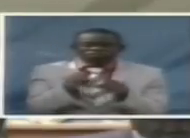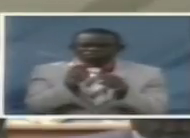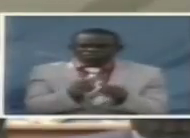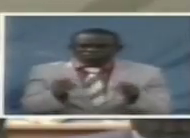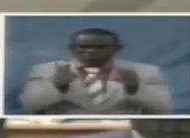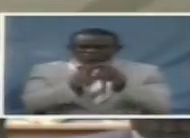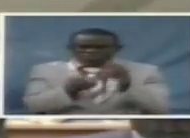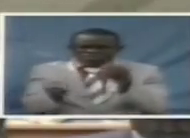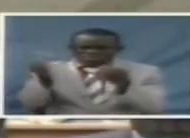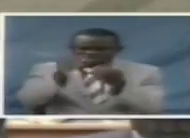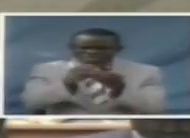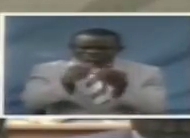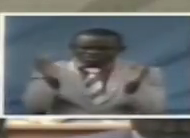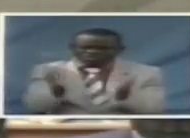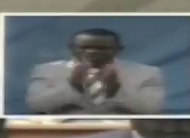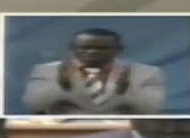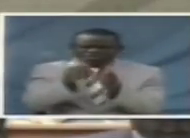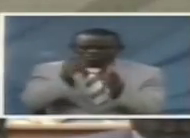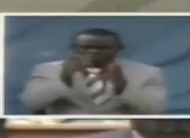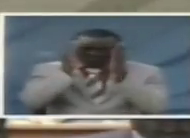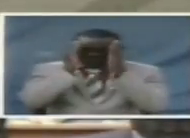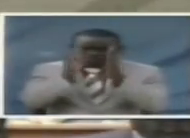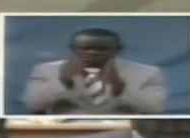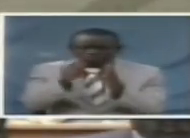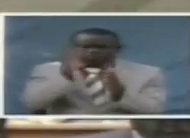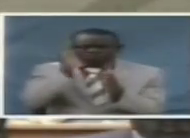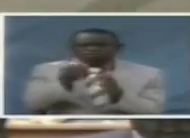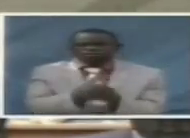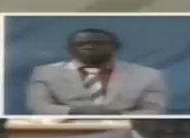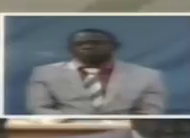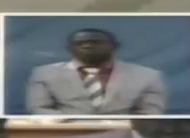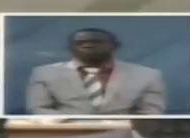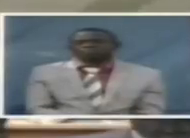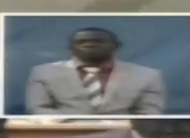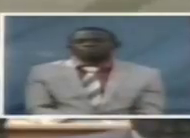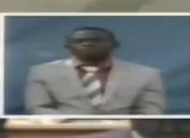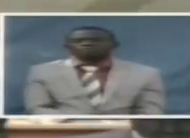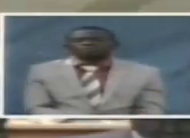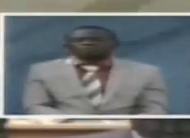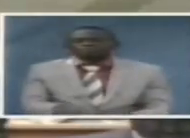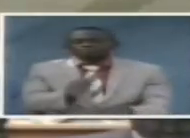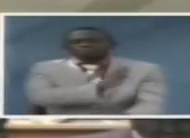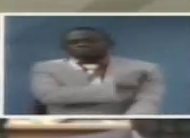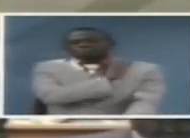downstream value addition will be emphasized. Energy. Mr. Speaker,